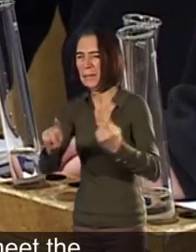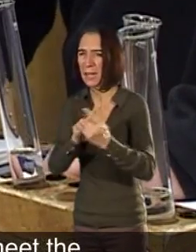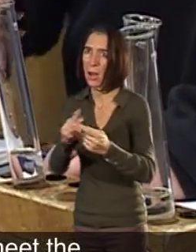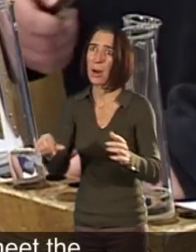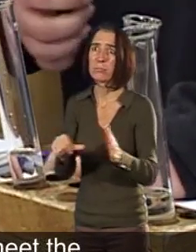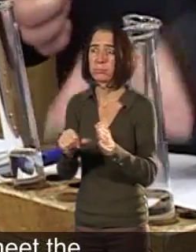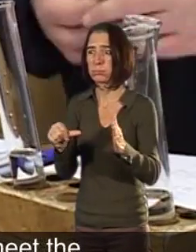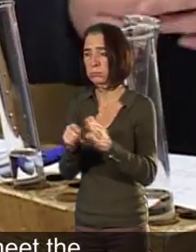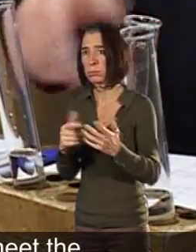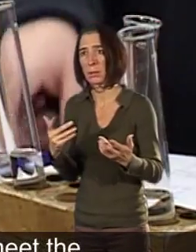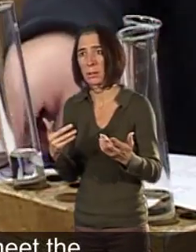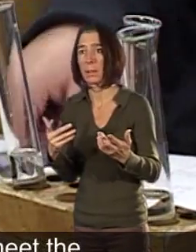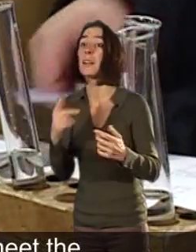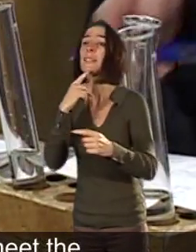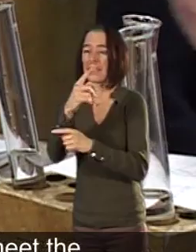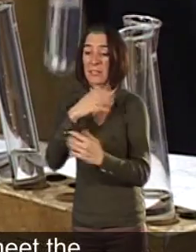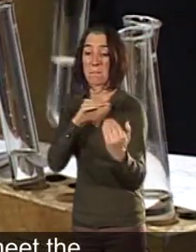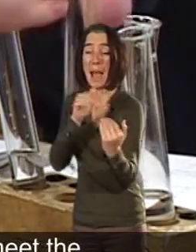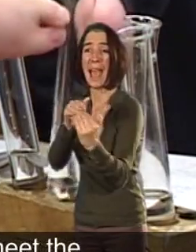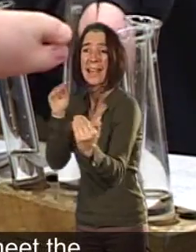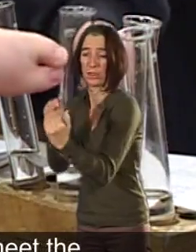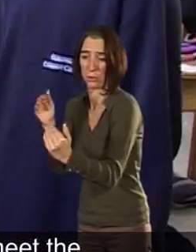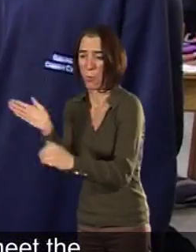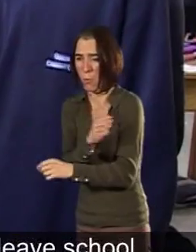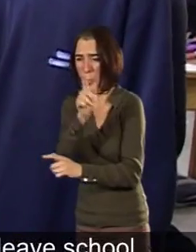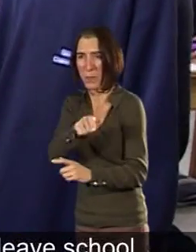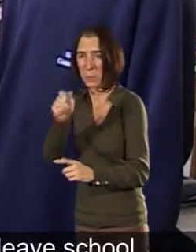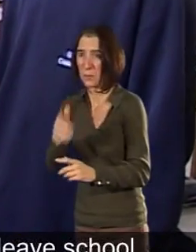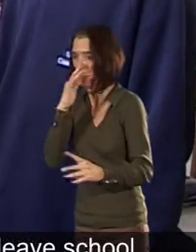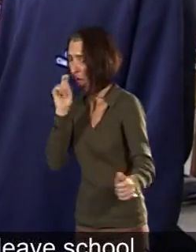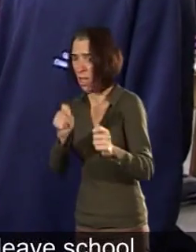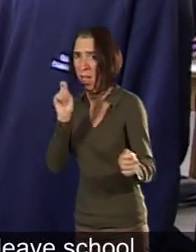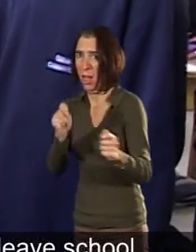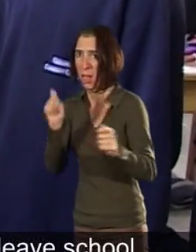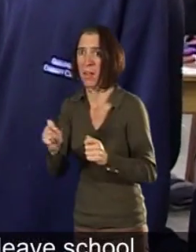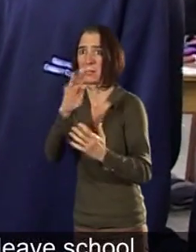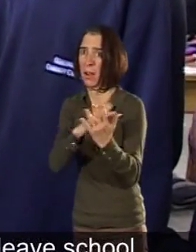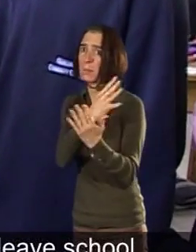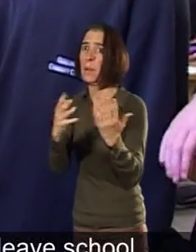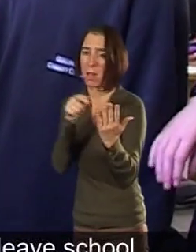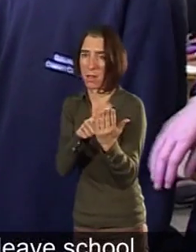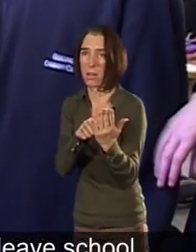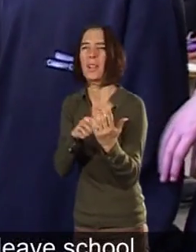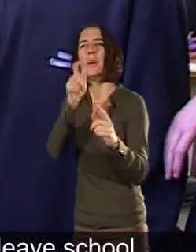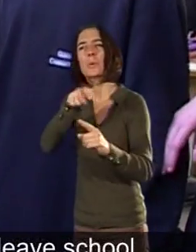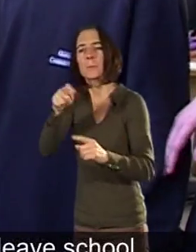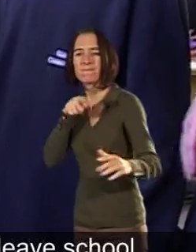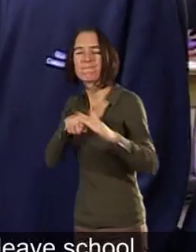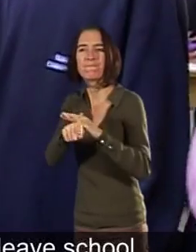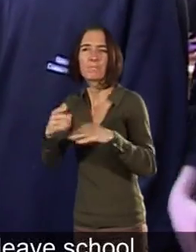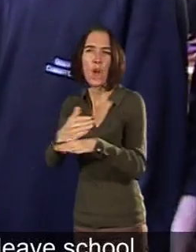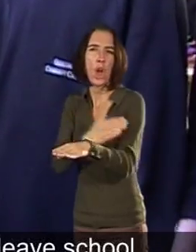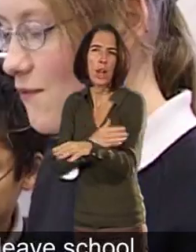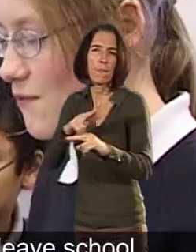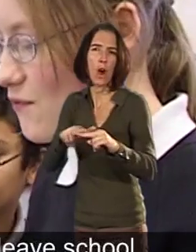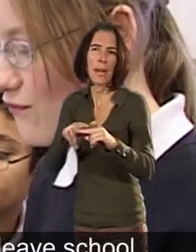difficult. In order to meet the needs of all pupils, a whole school timetable adjustment was made. Pupils now leave school earlier